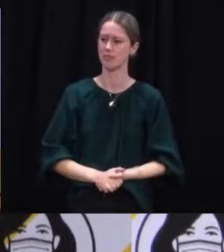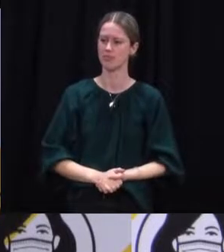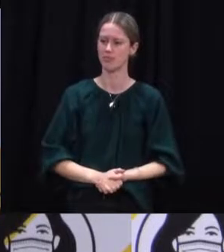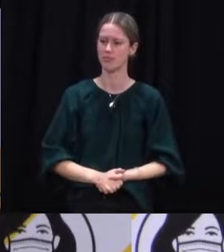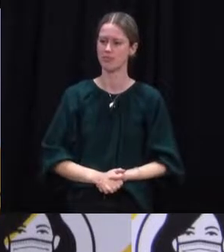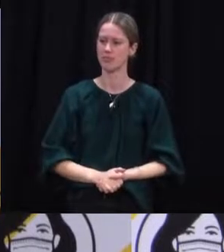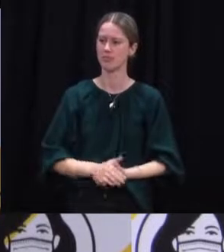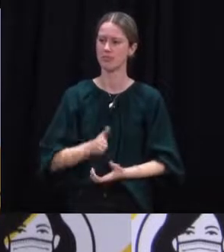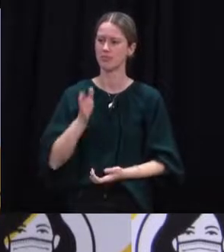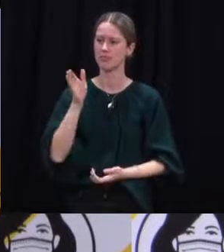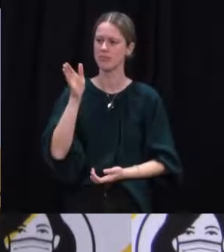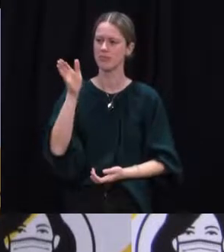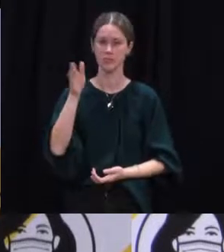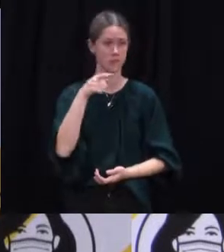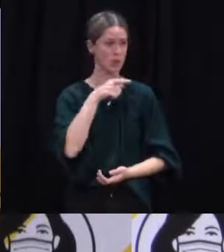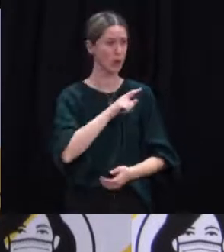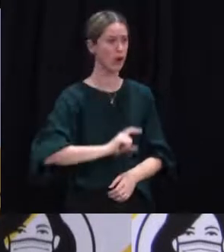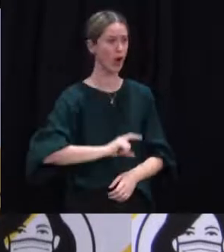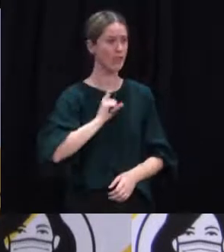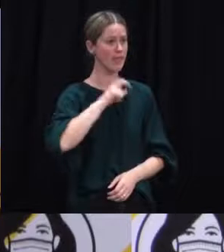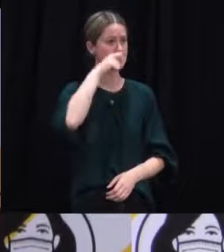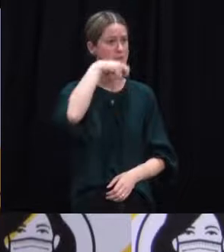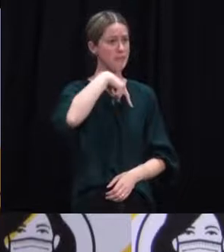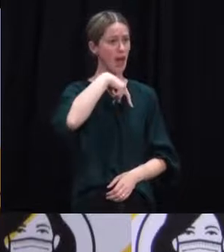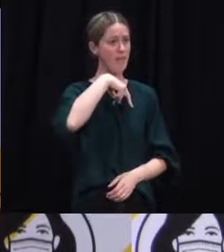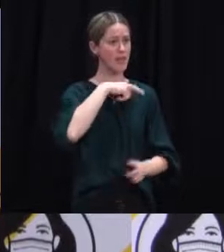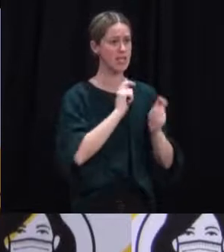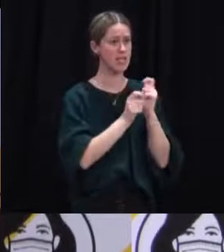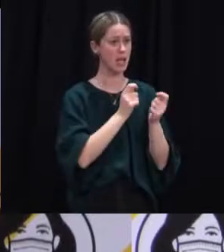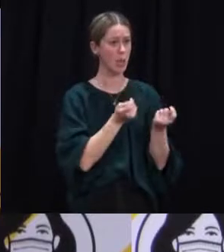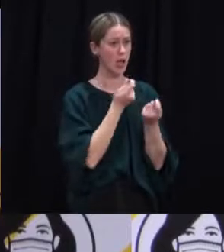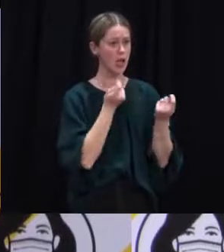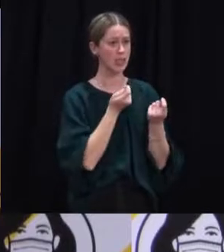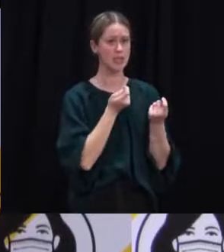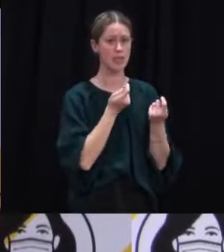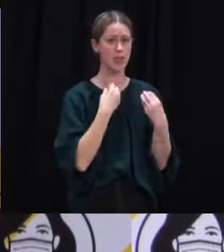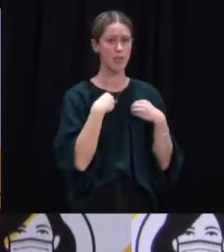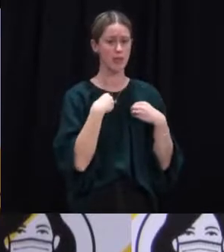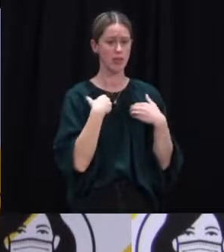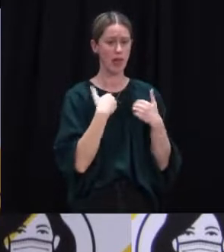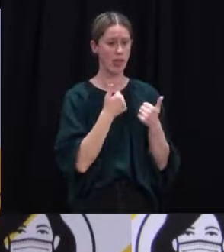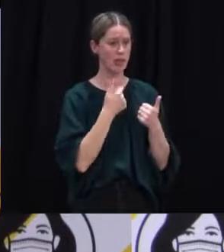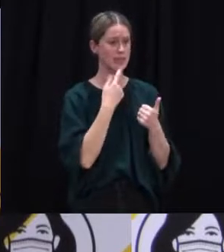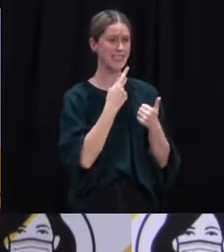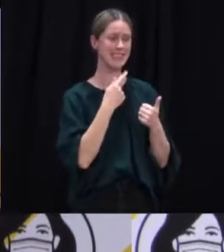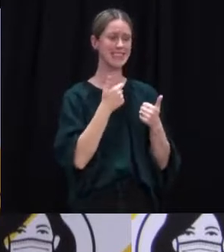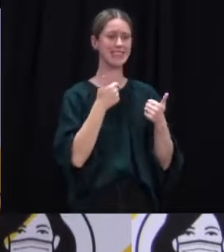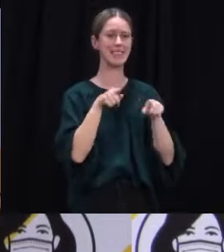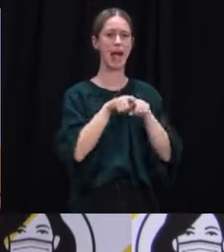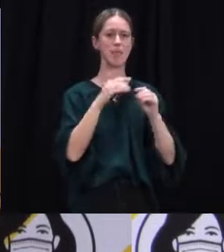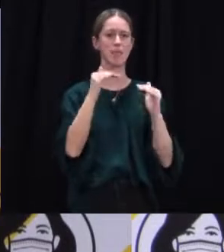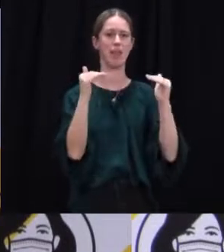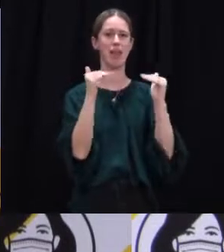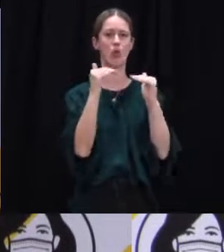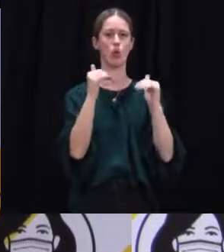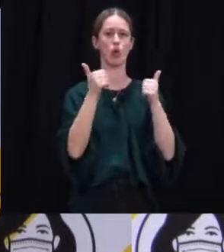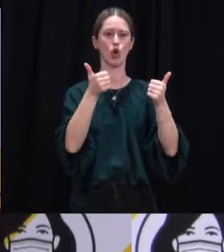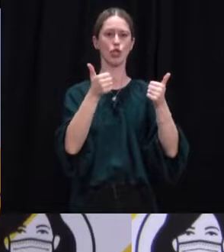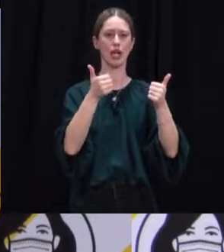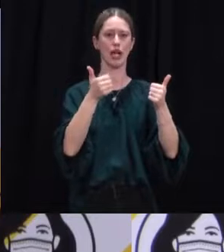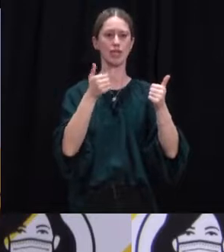in case we were needing to draw on that in the current context. Do you have confidence in saliva testing, Dr. Bloomfield? Sorry? Do you actually have confidence